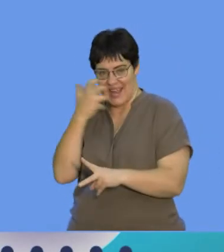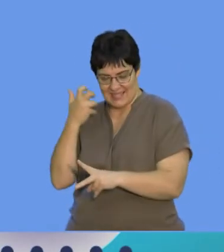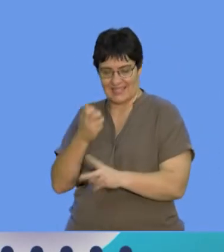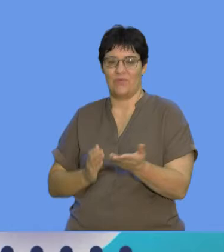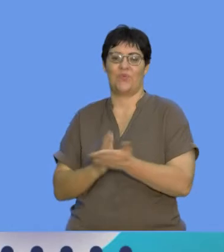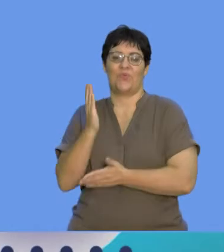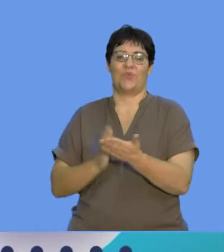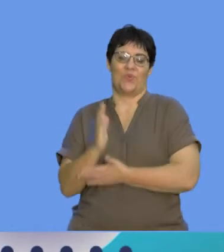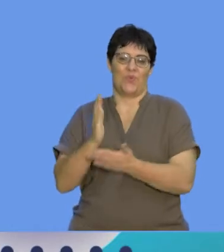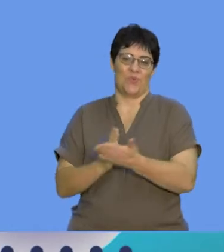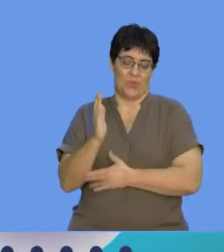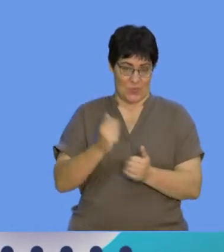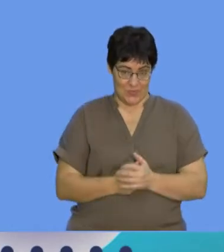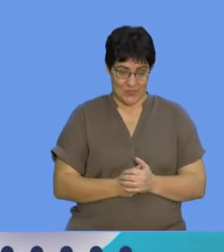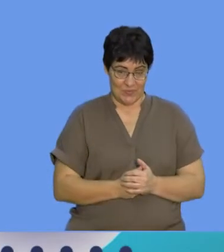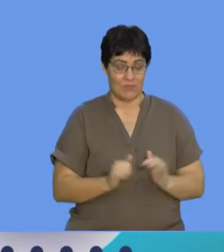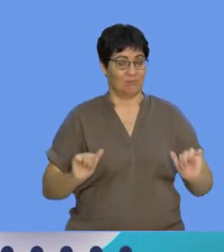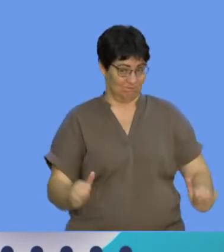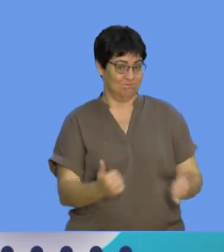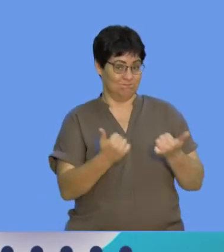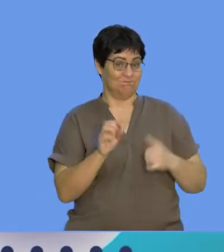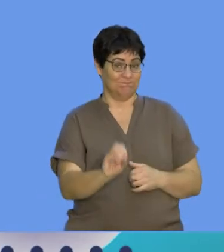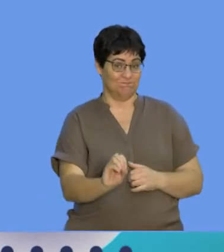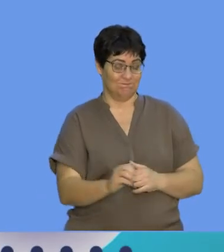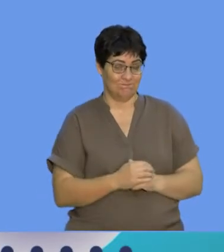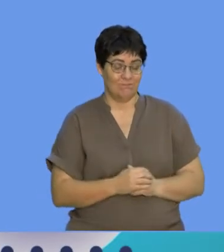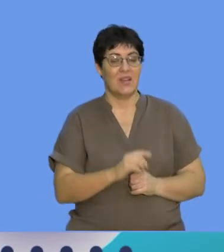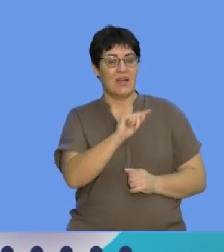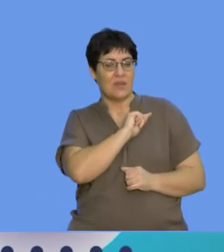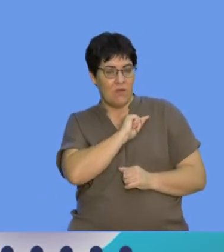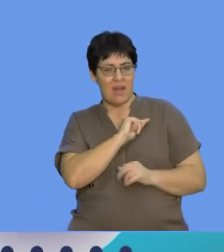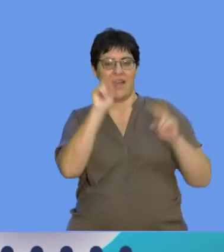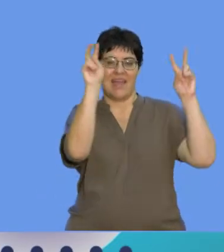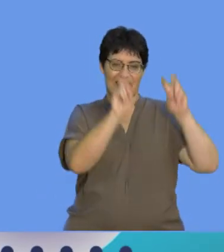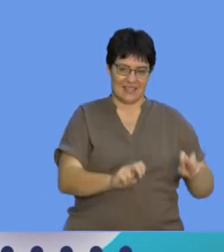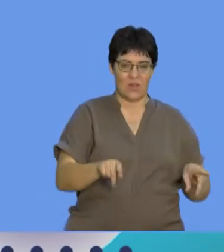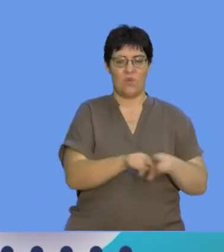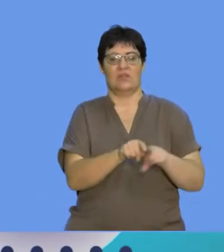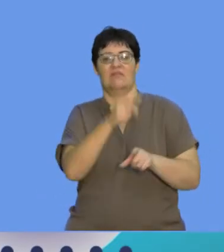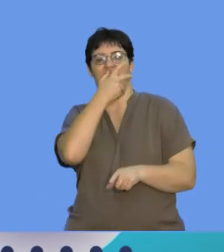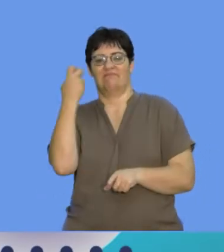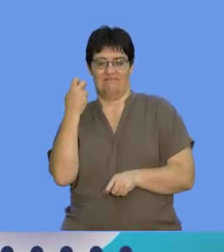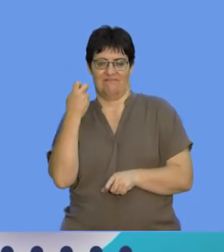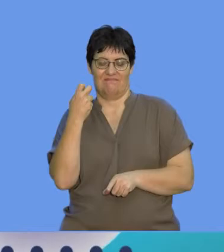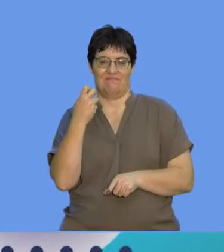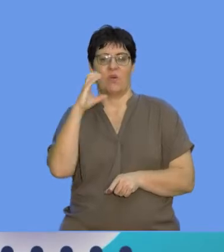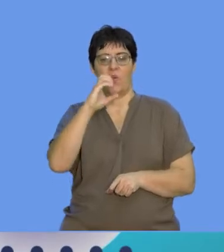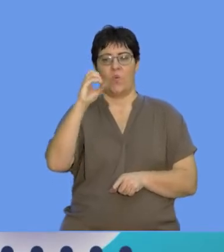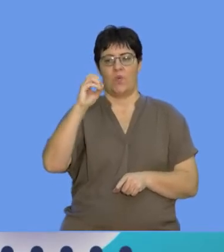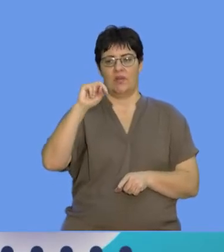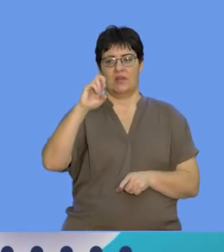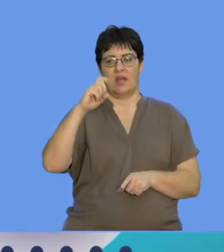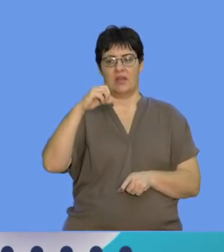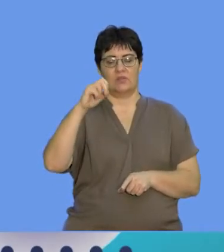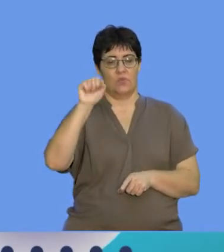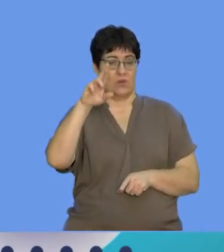heat as well as electricity through them. Hence we talk about electrical as well as thermal conductivity as a physical